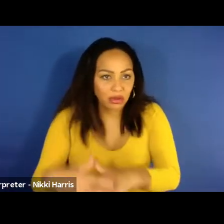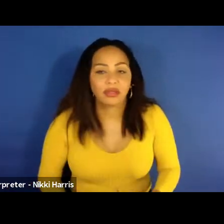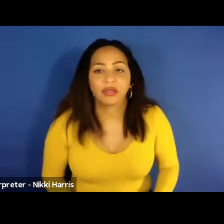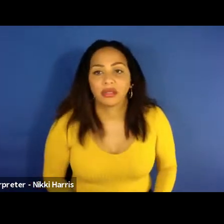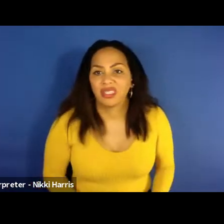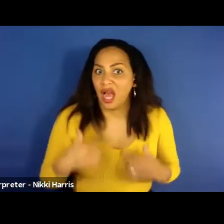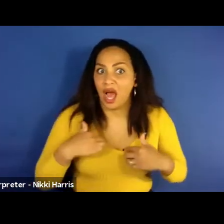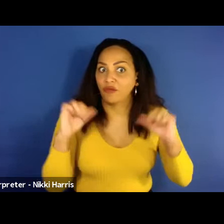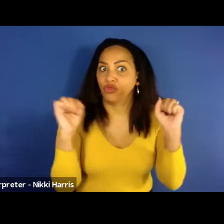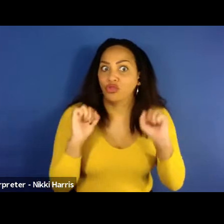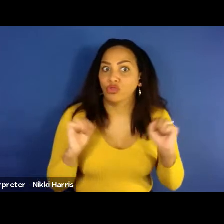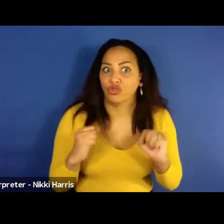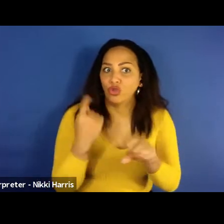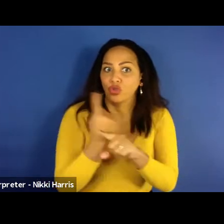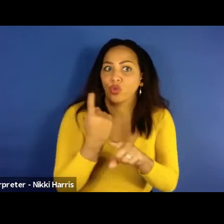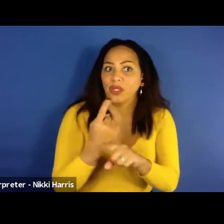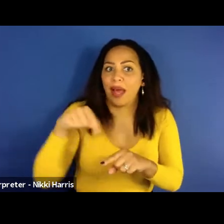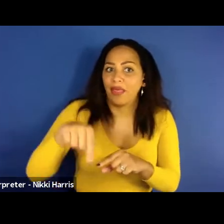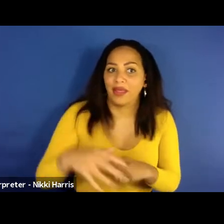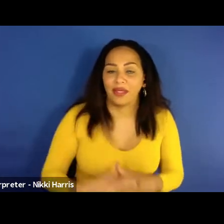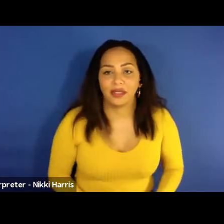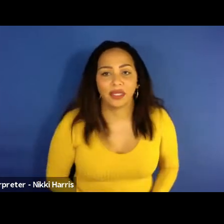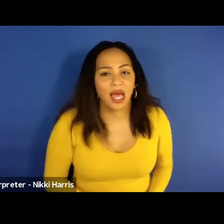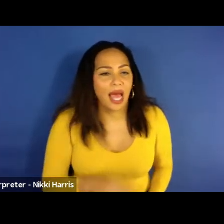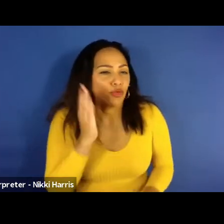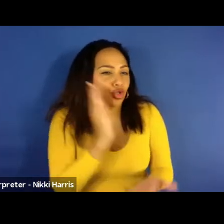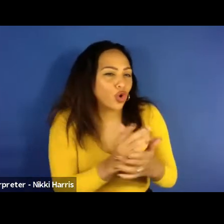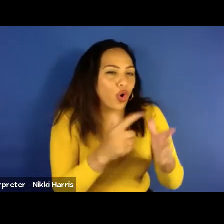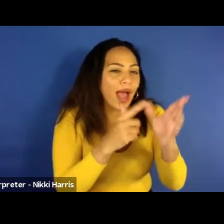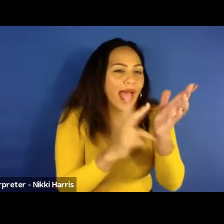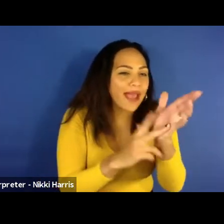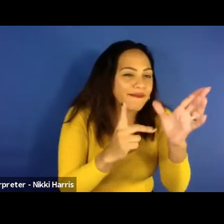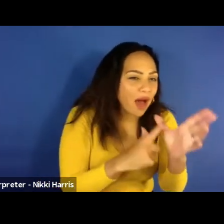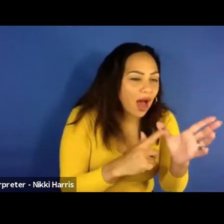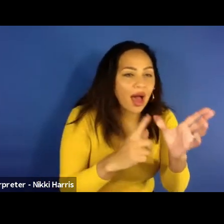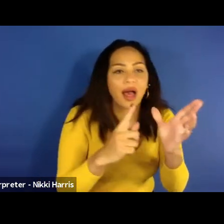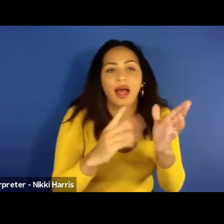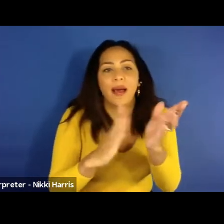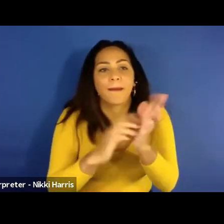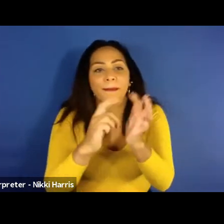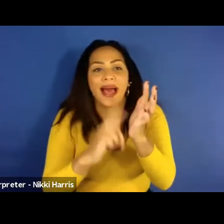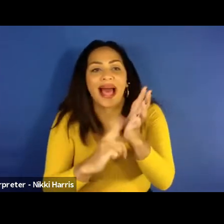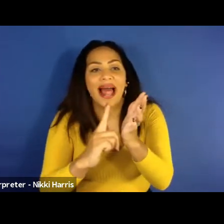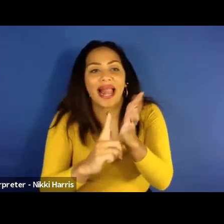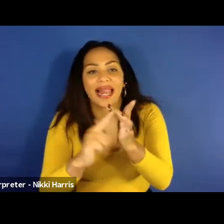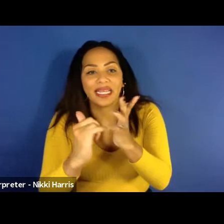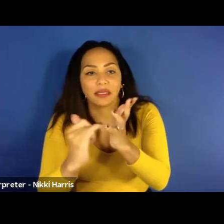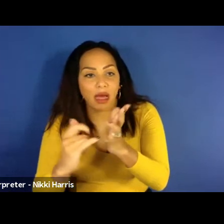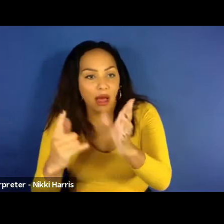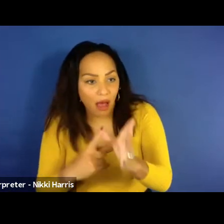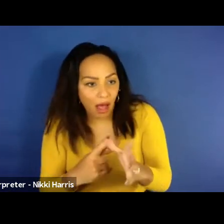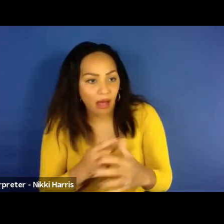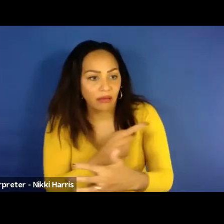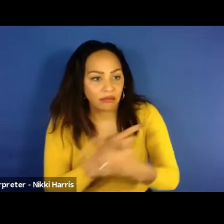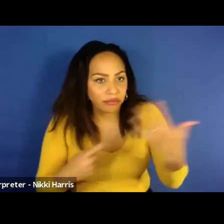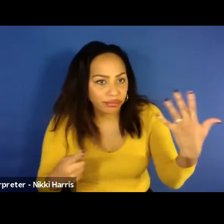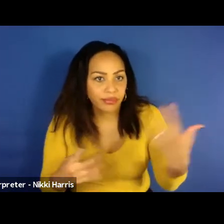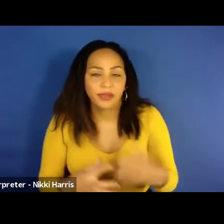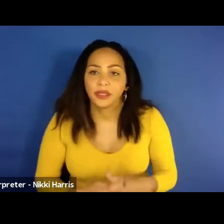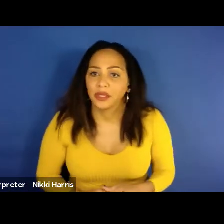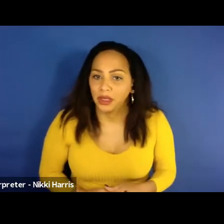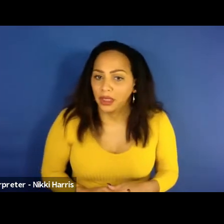upon, I'm sure Ava, I'm sure Melissa, I'm sure Becky have taught you this and talked about this a lot more, but it's